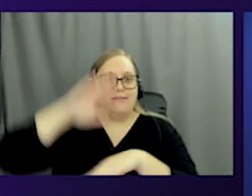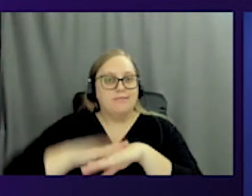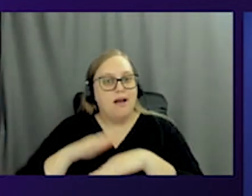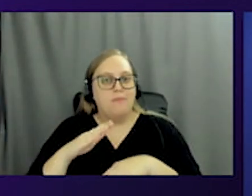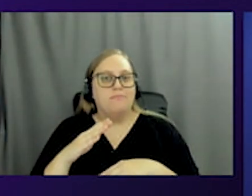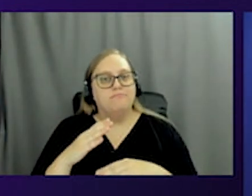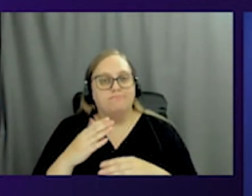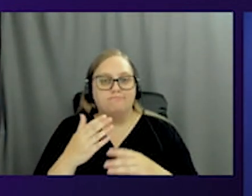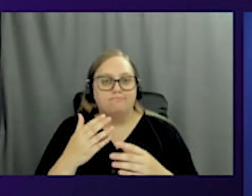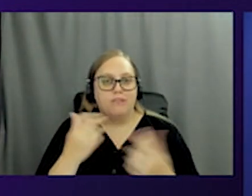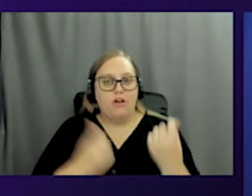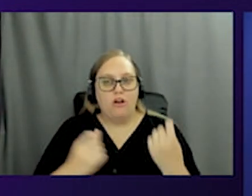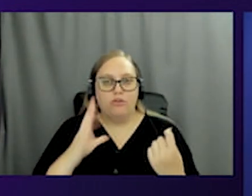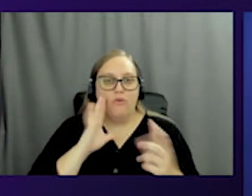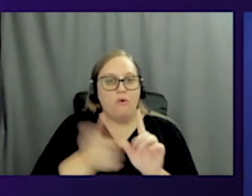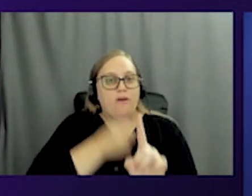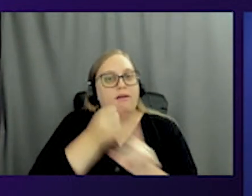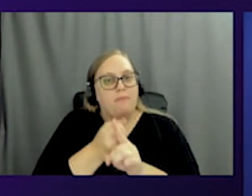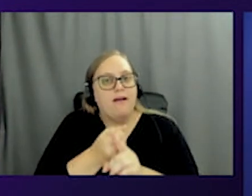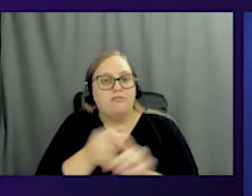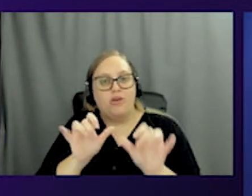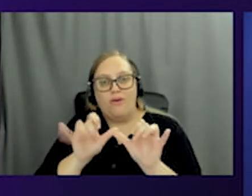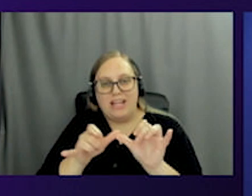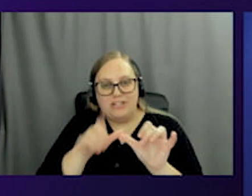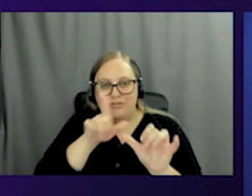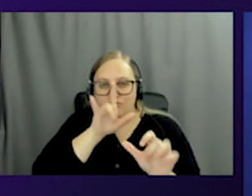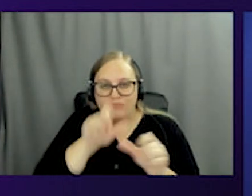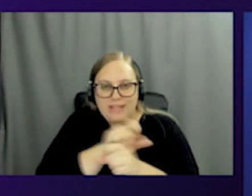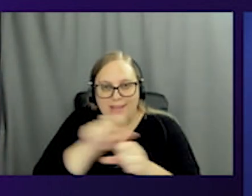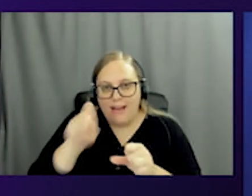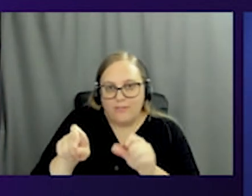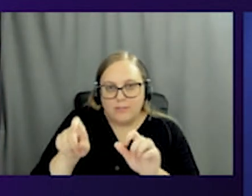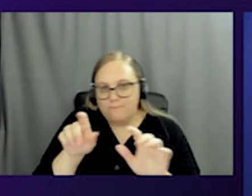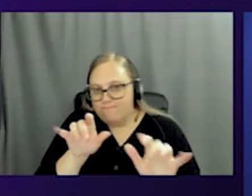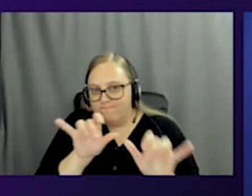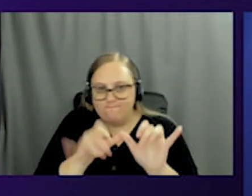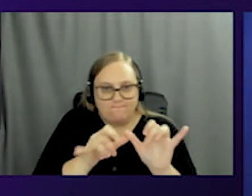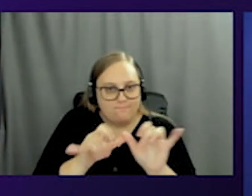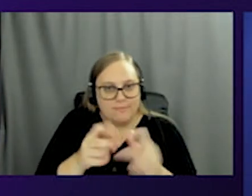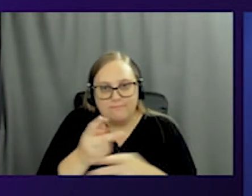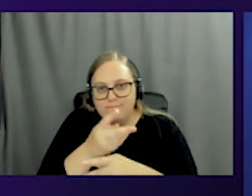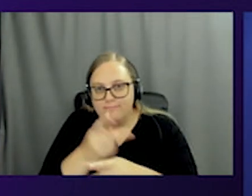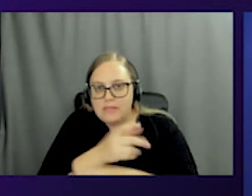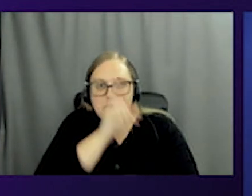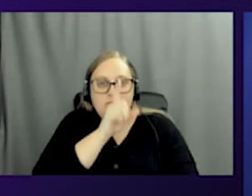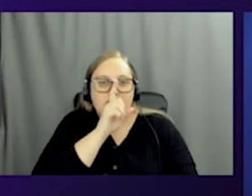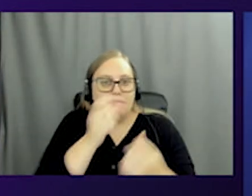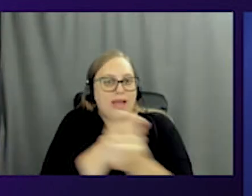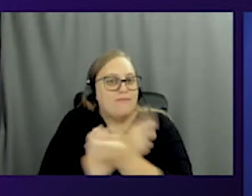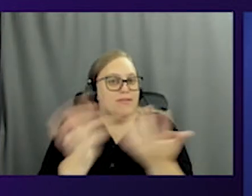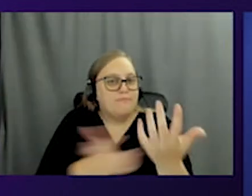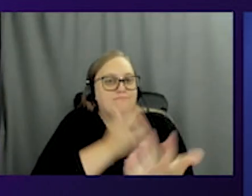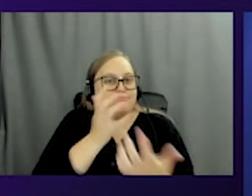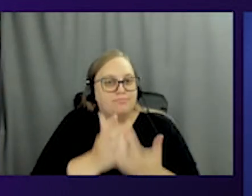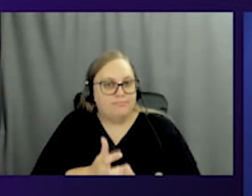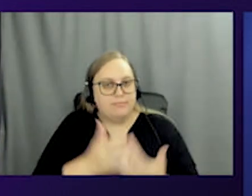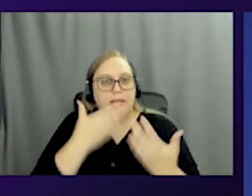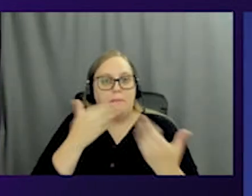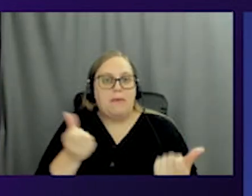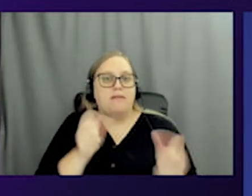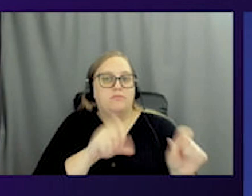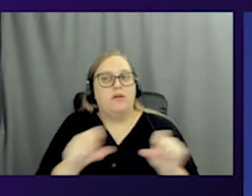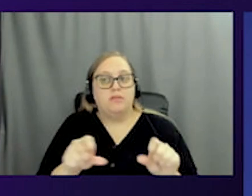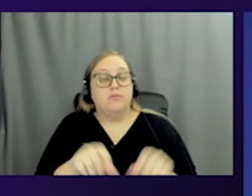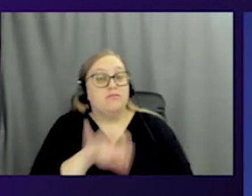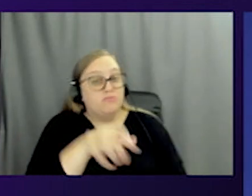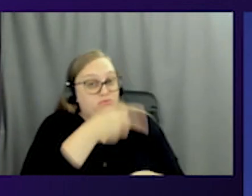Exactly. Right, an engineer has obviously tried to really engineer stuff, right, to give you the best. That's exactly right. Mileage. And the cool thing is,